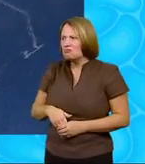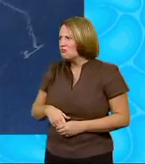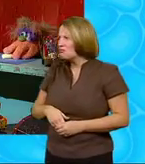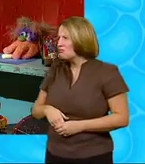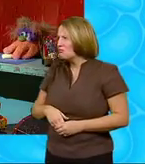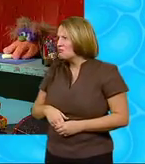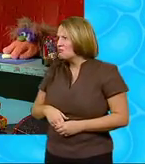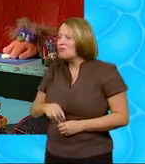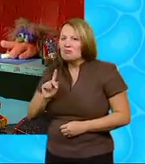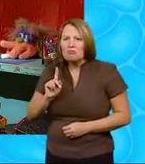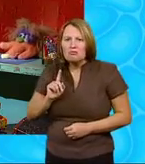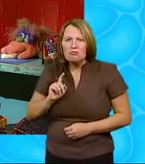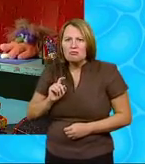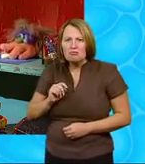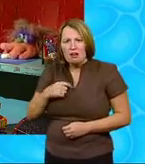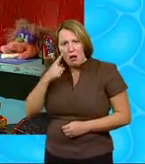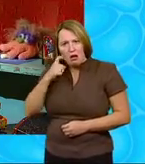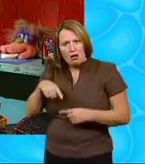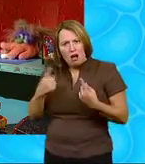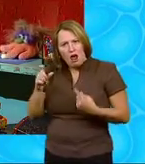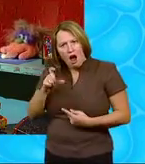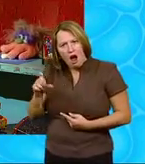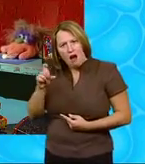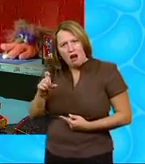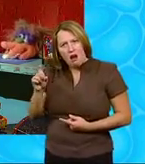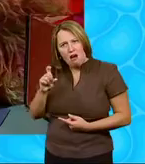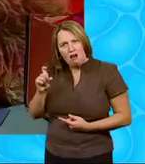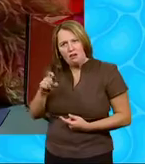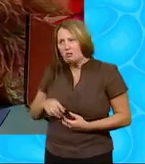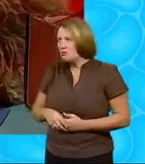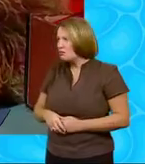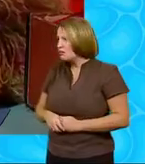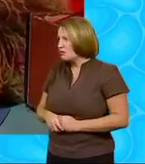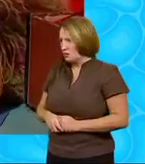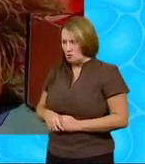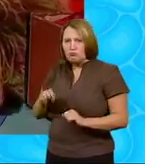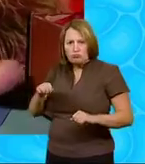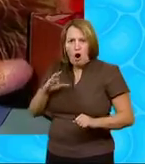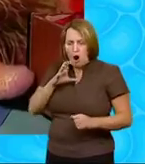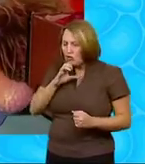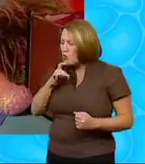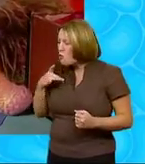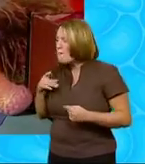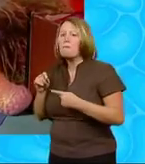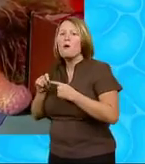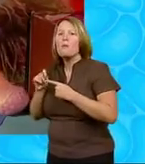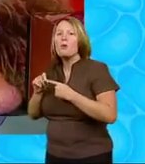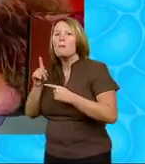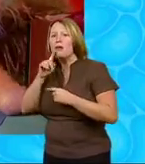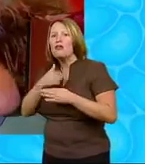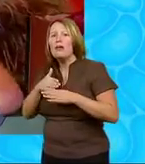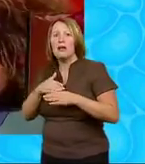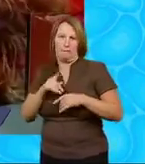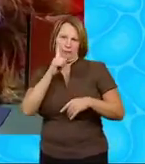Chris? Yeah? Please, can I have another colour? Orange, white, purple, pink, green.